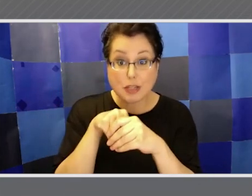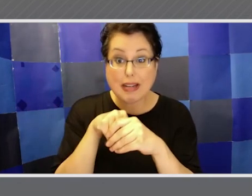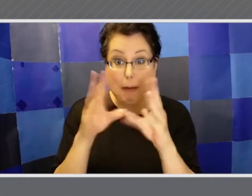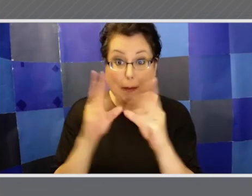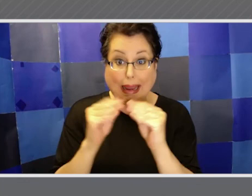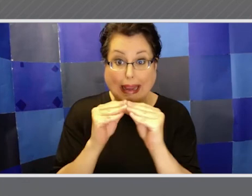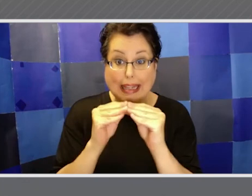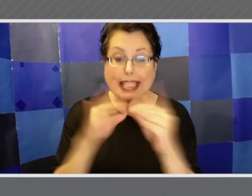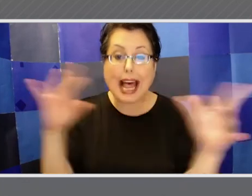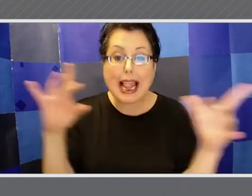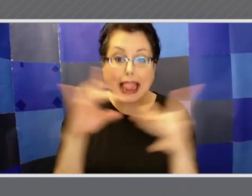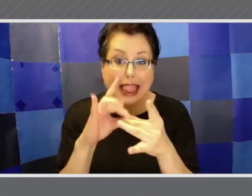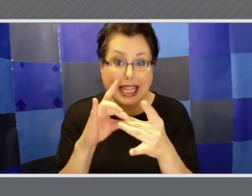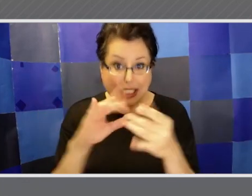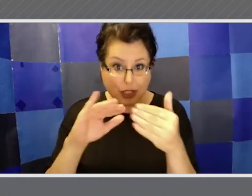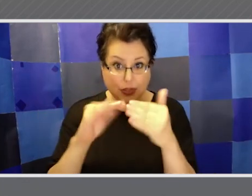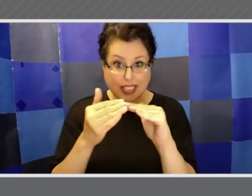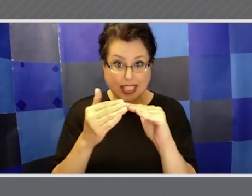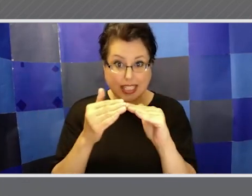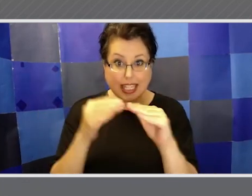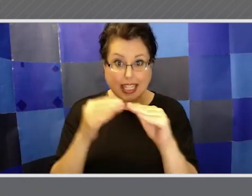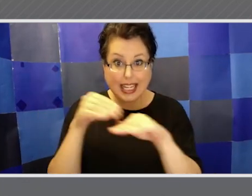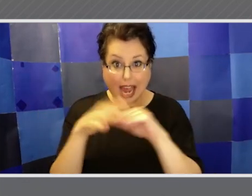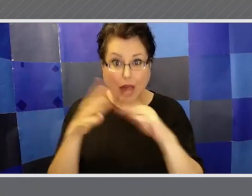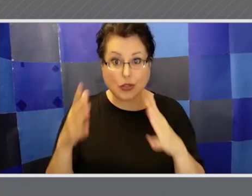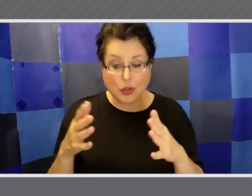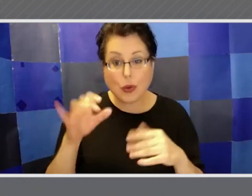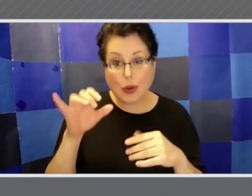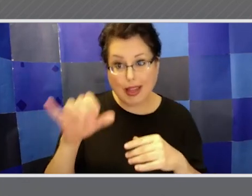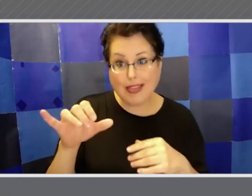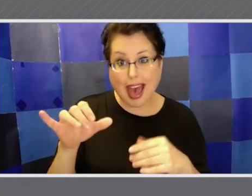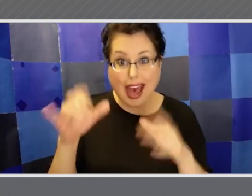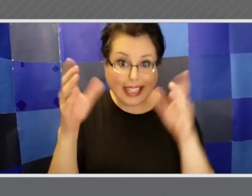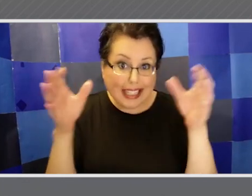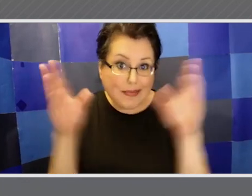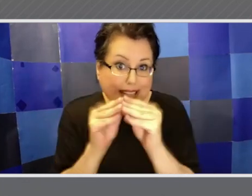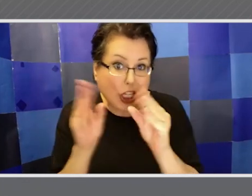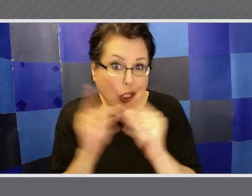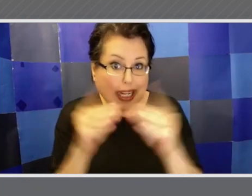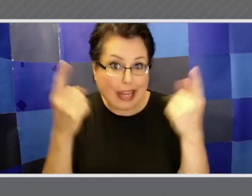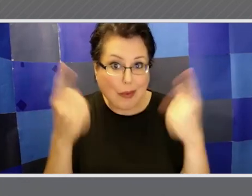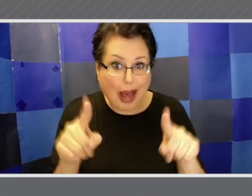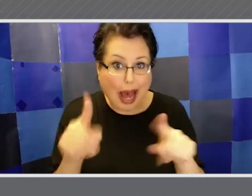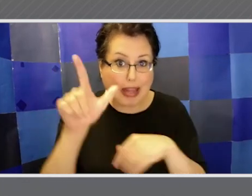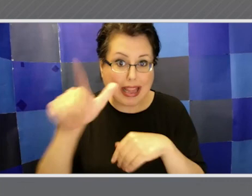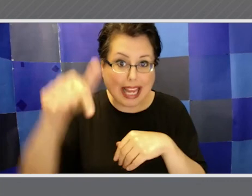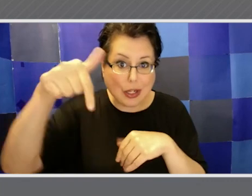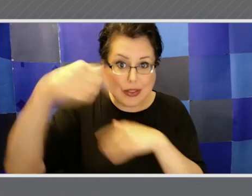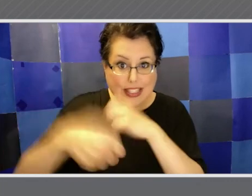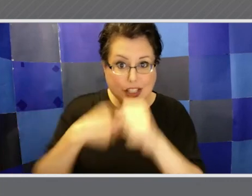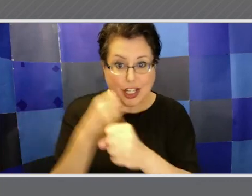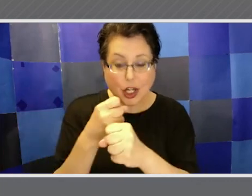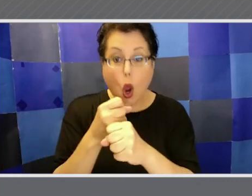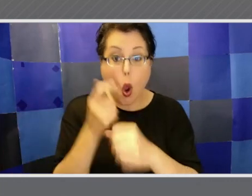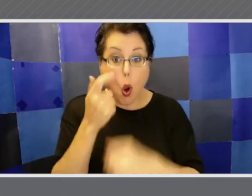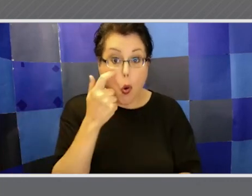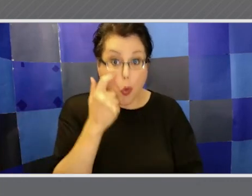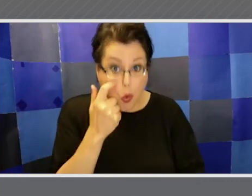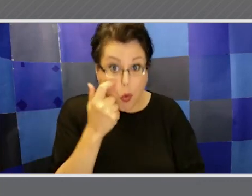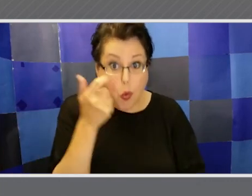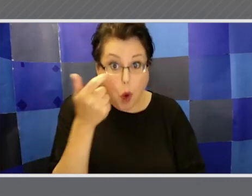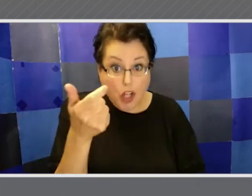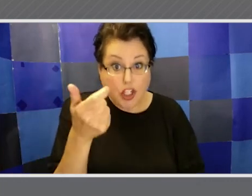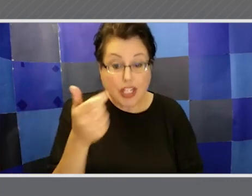links to city council citizen participation hearing that'll go up later this year, watching meetings and budget